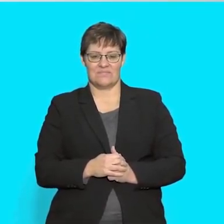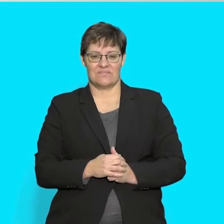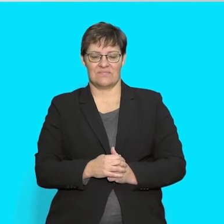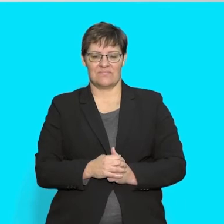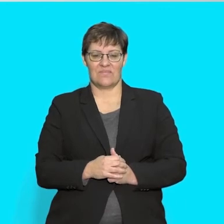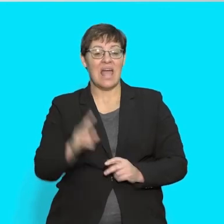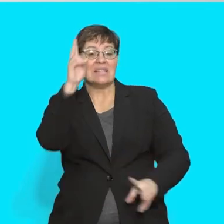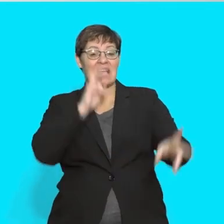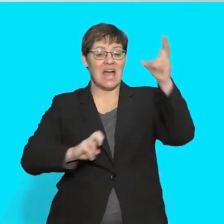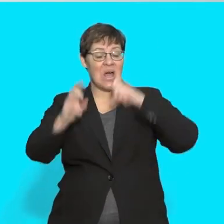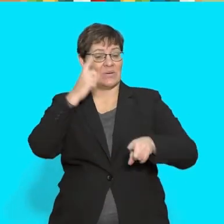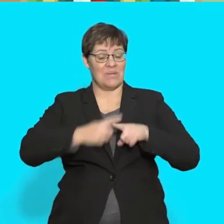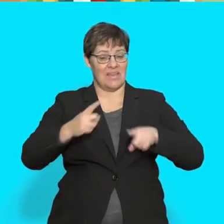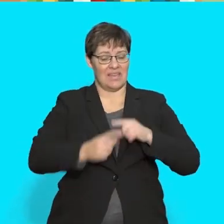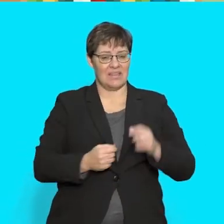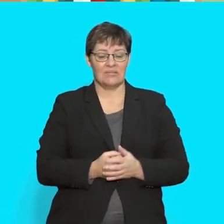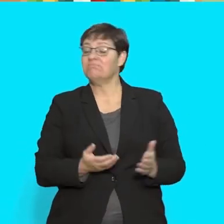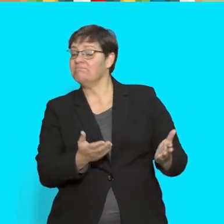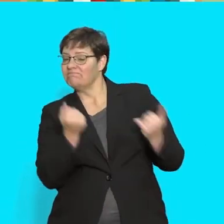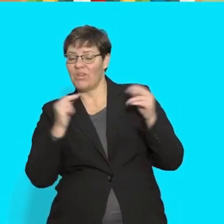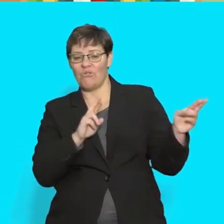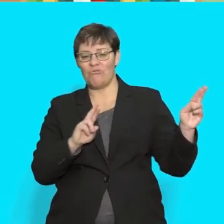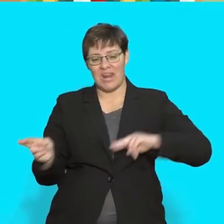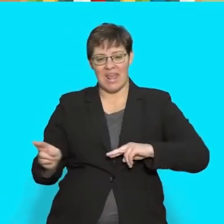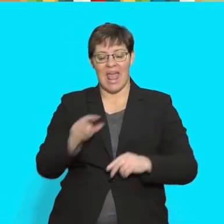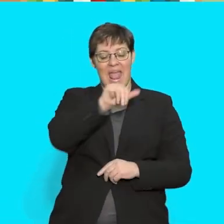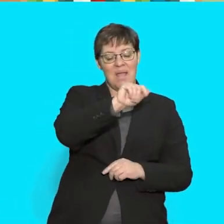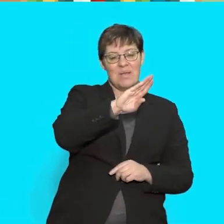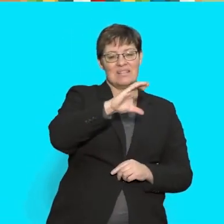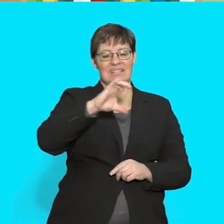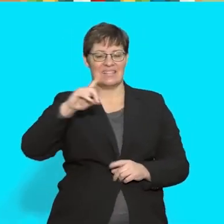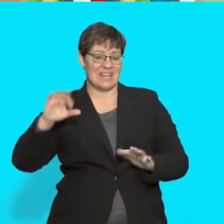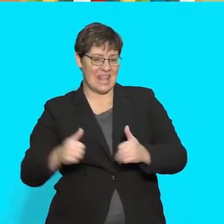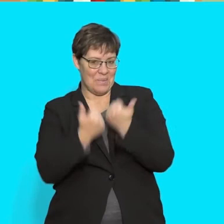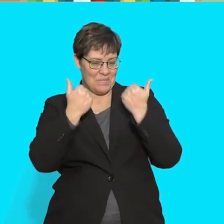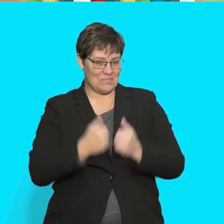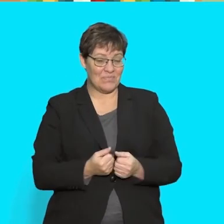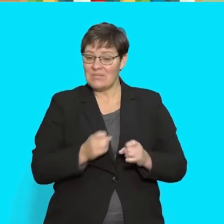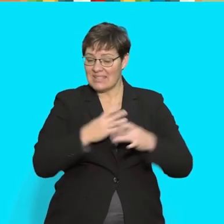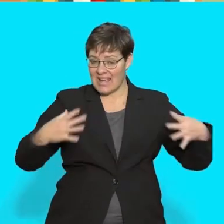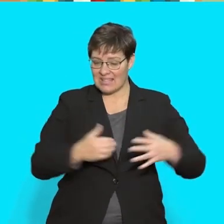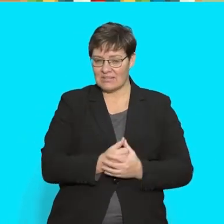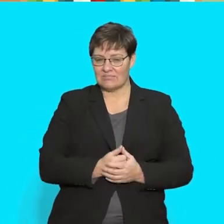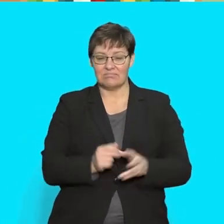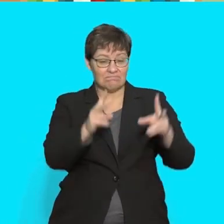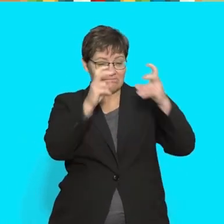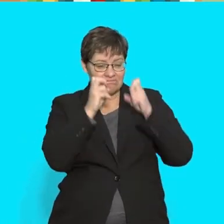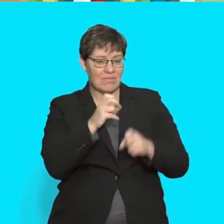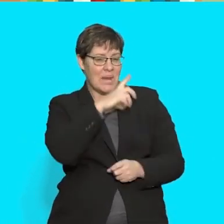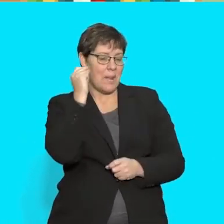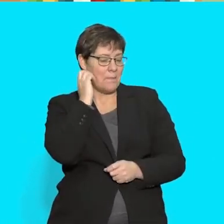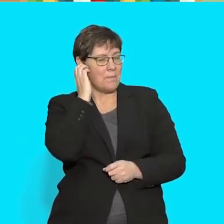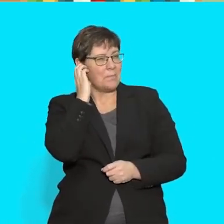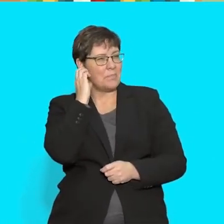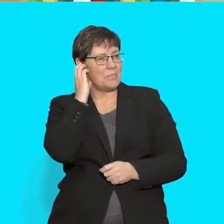Sound play. Get ready for an alphabet game. Let's begin. Listen to these names.